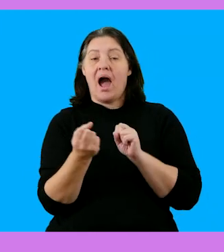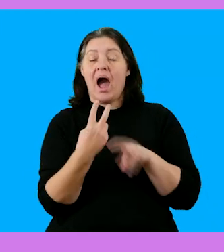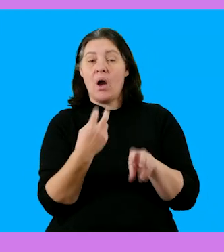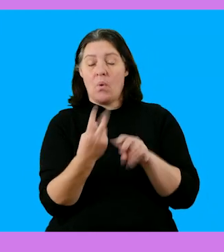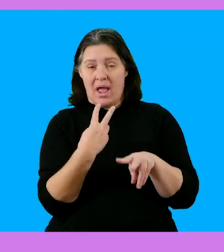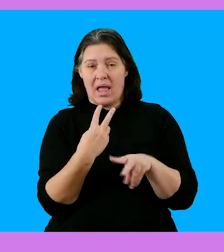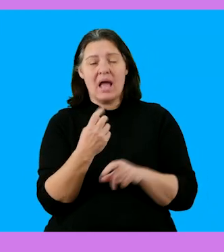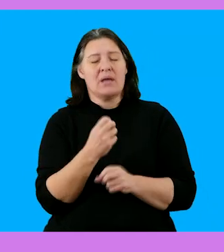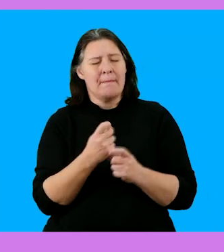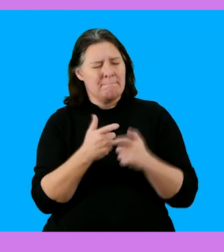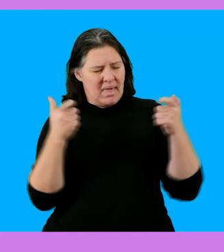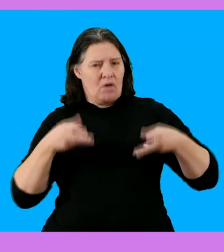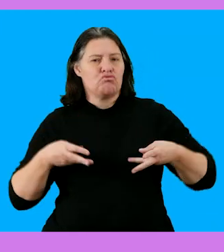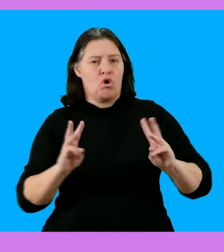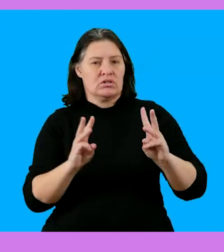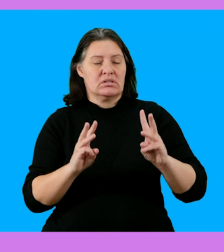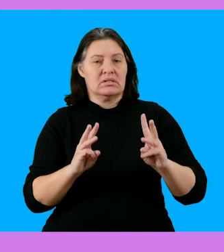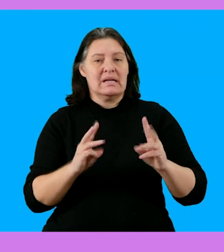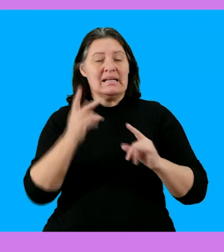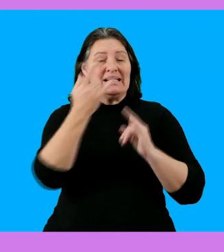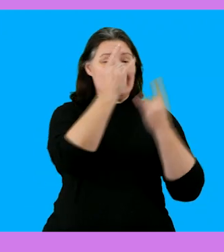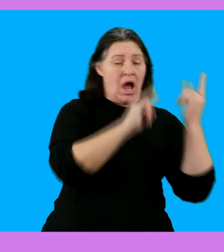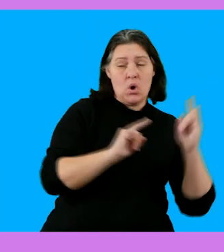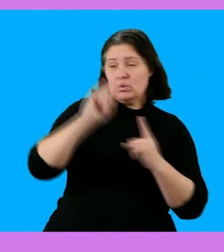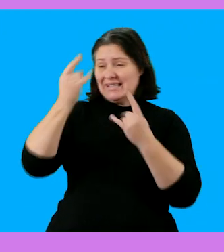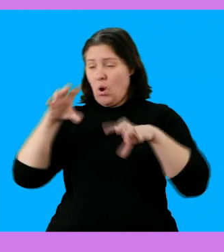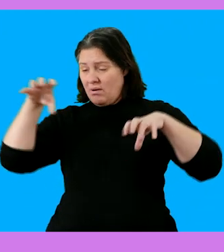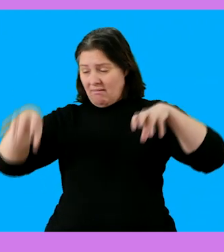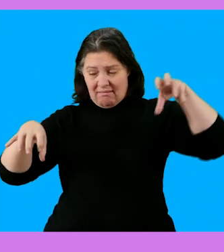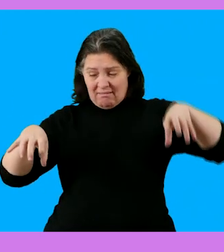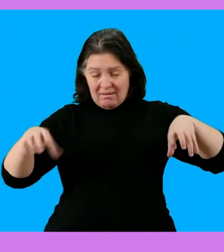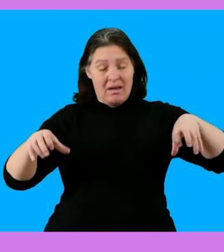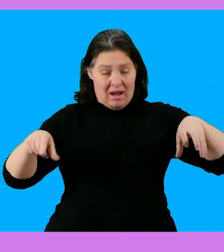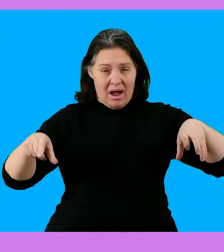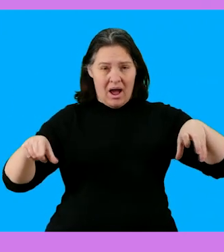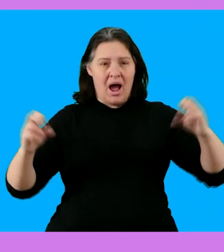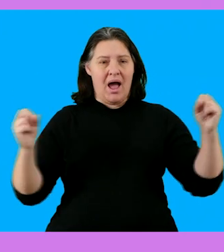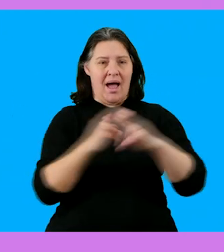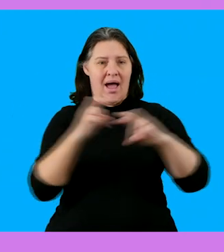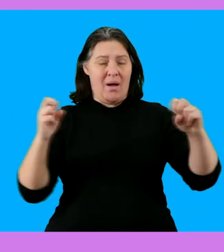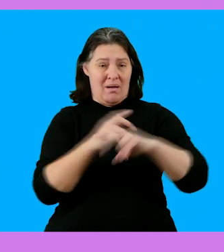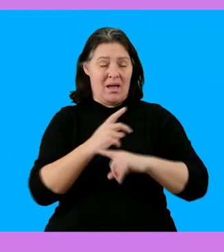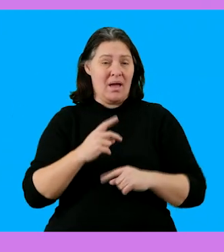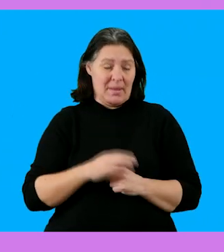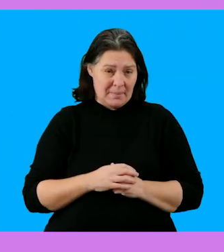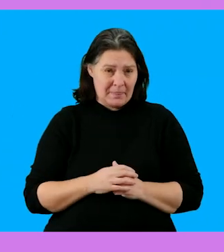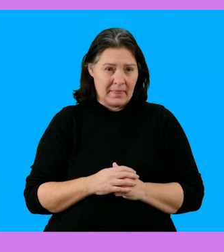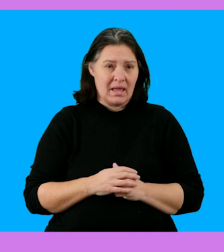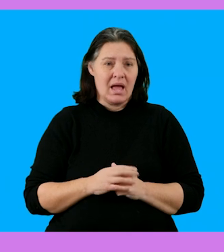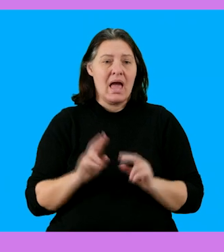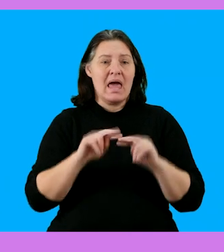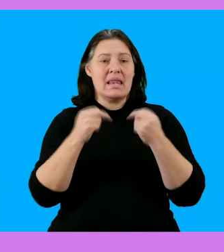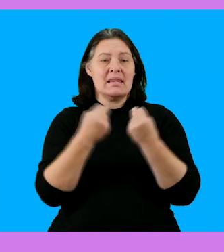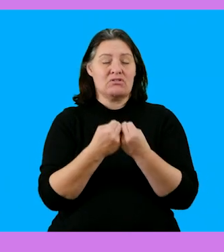that a highway, right, is a major road that links major cities with one another. Also important to know is